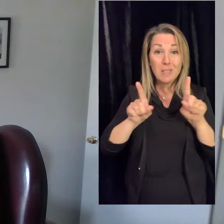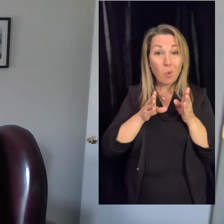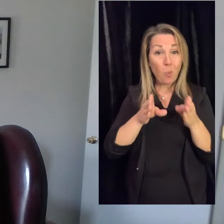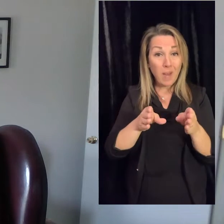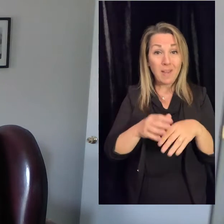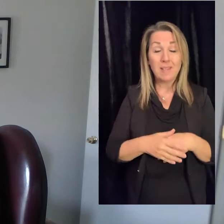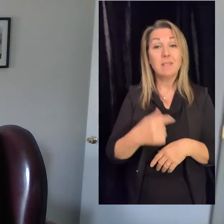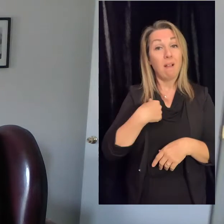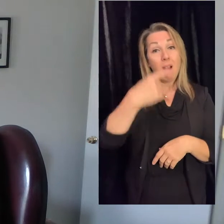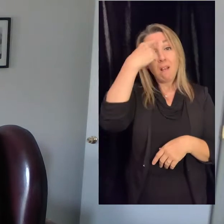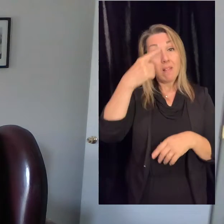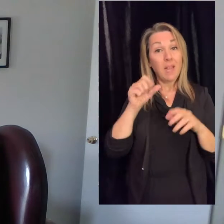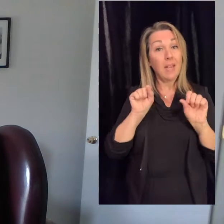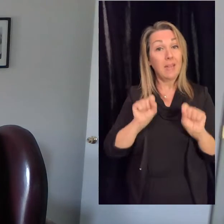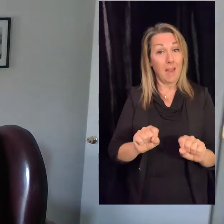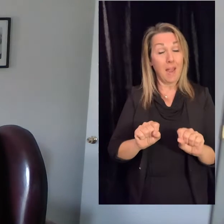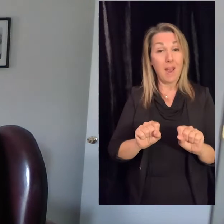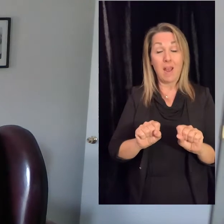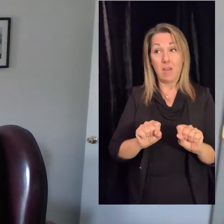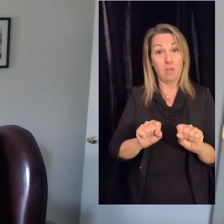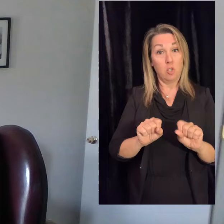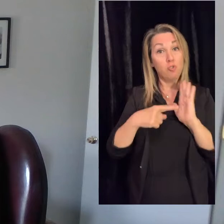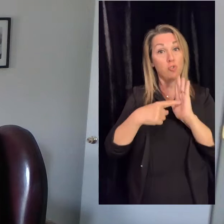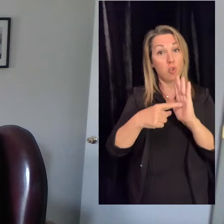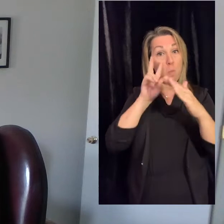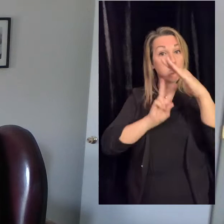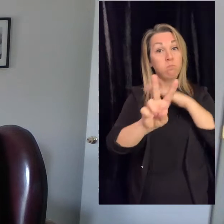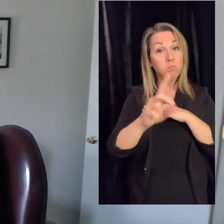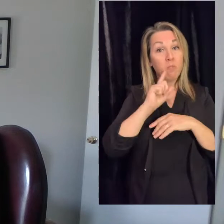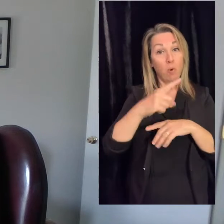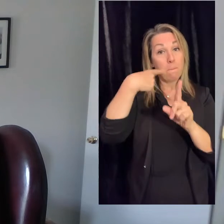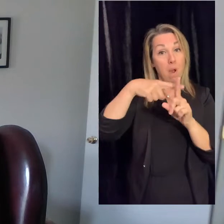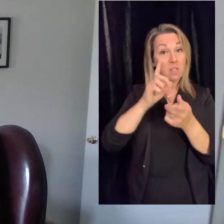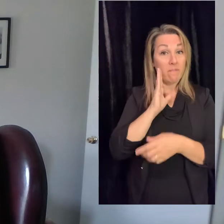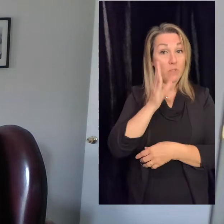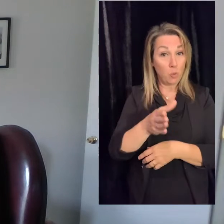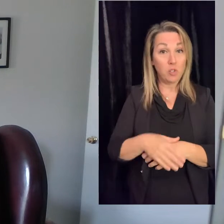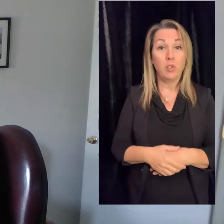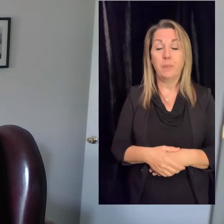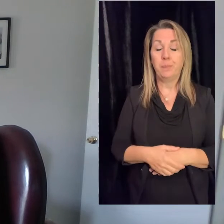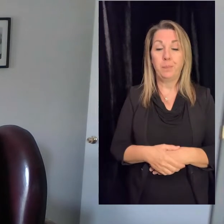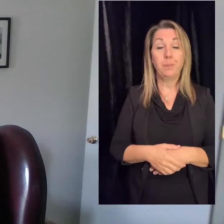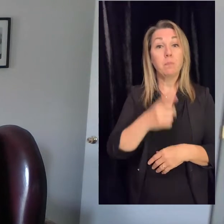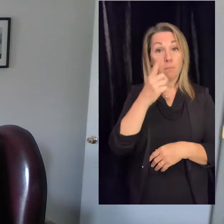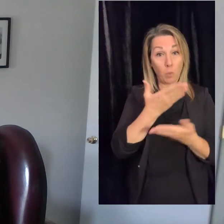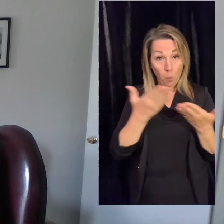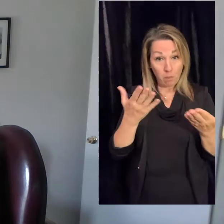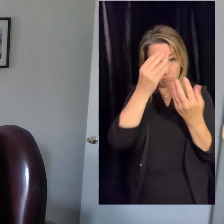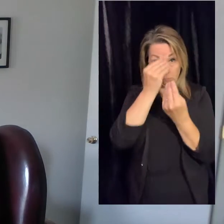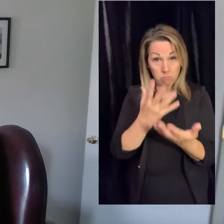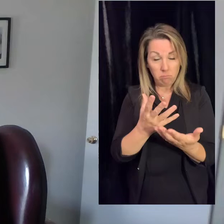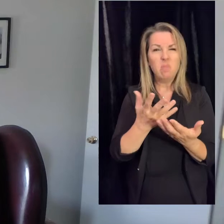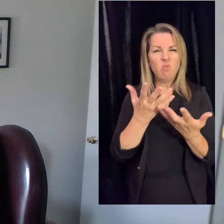that I think are great predictors for the future. And one thing I want to let you know